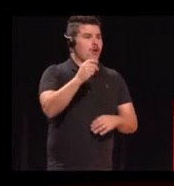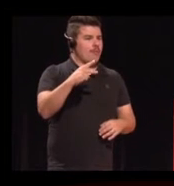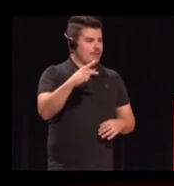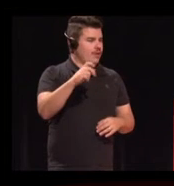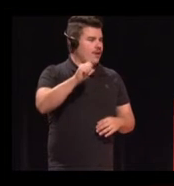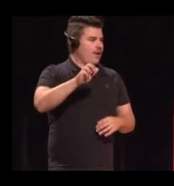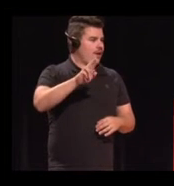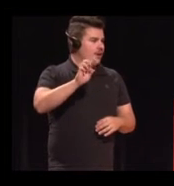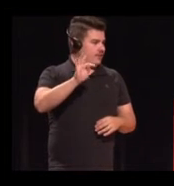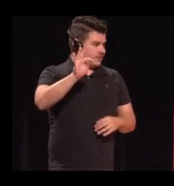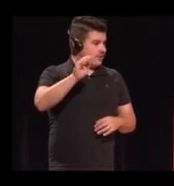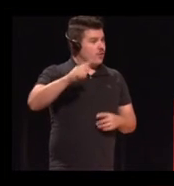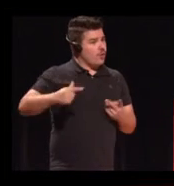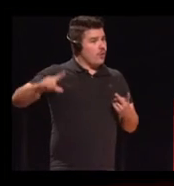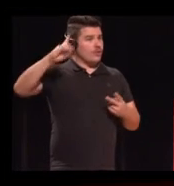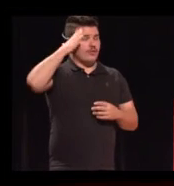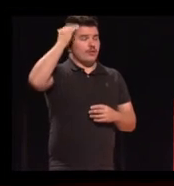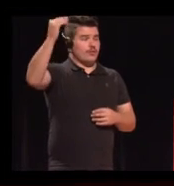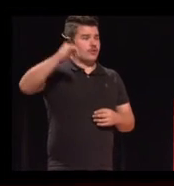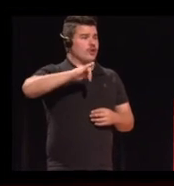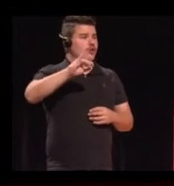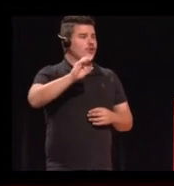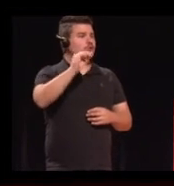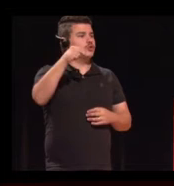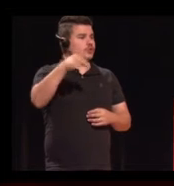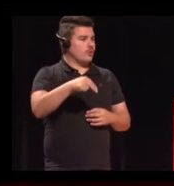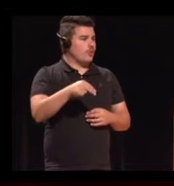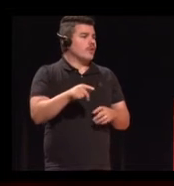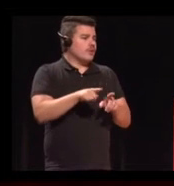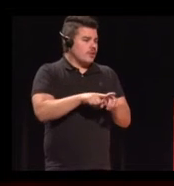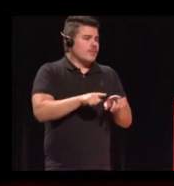is John Cage, which is known as one of the